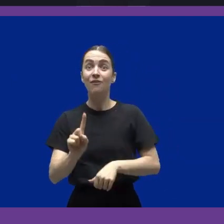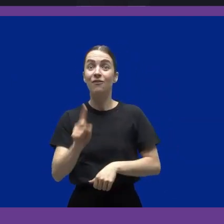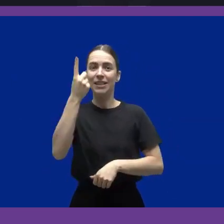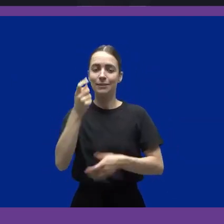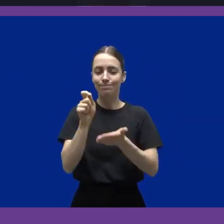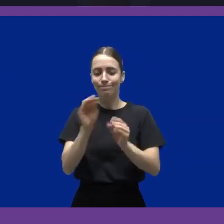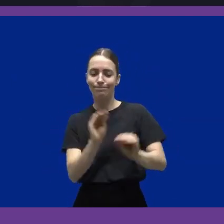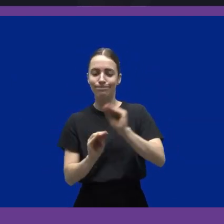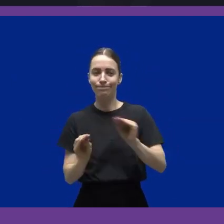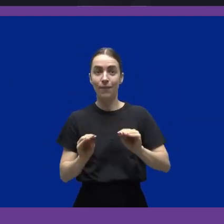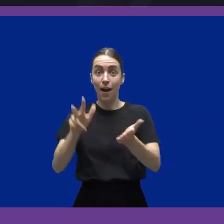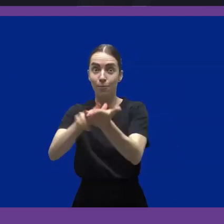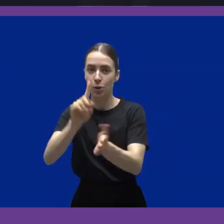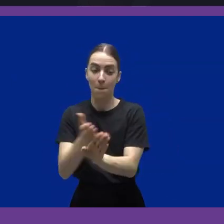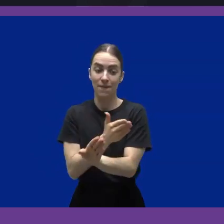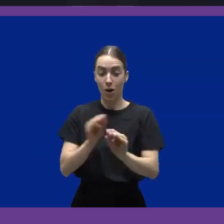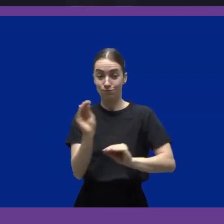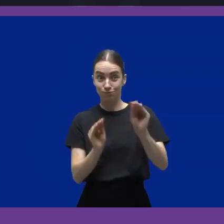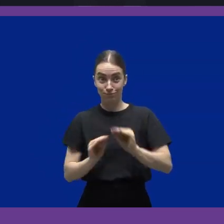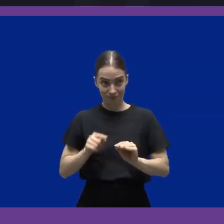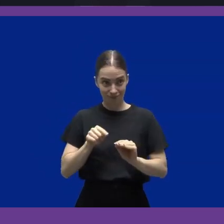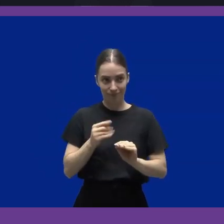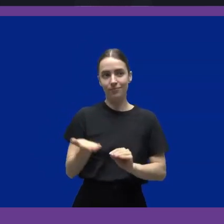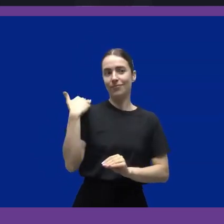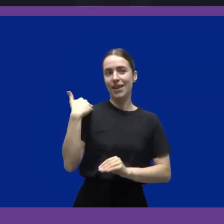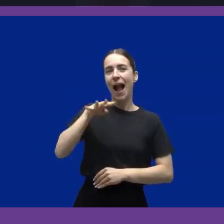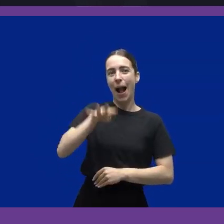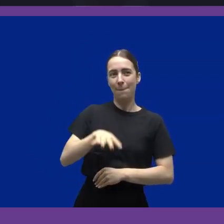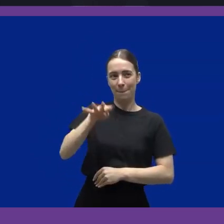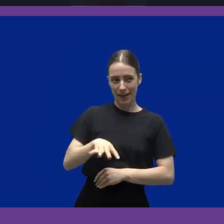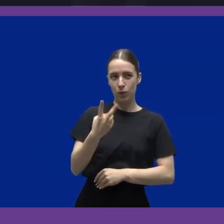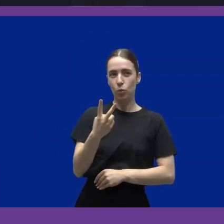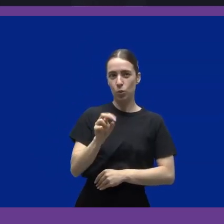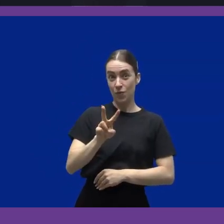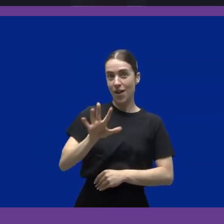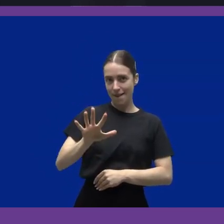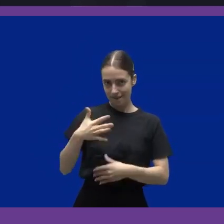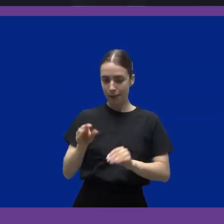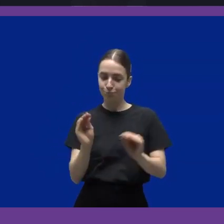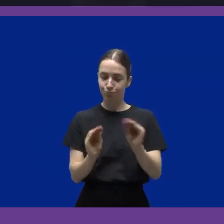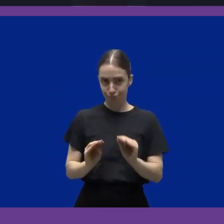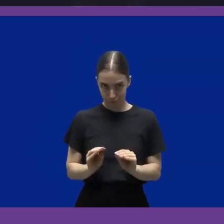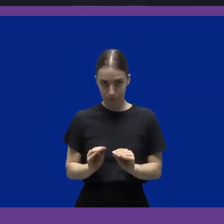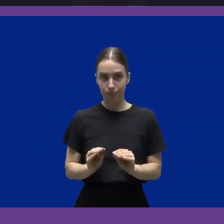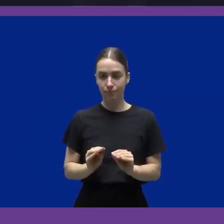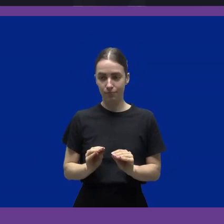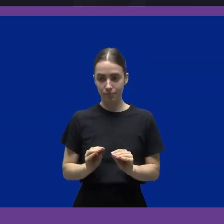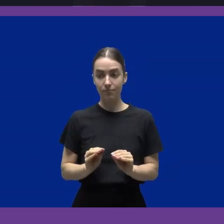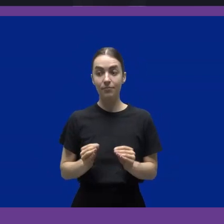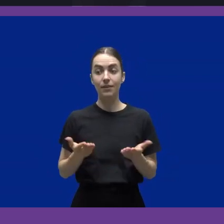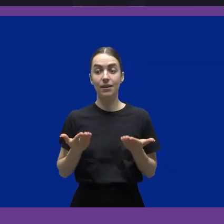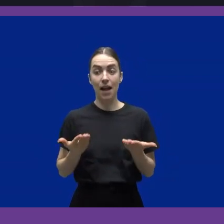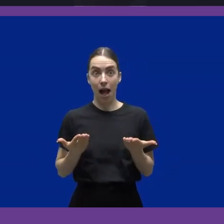this is being commented by the national delegations and by the ETSI members. And the third draft will be produced at the end